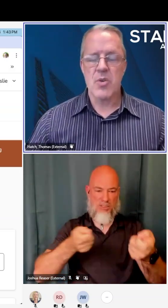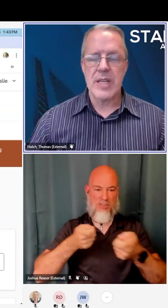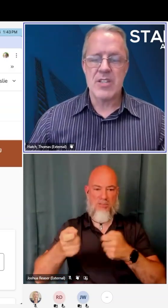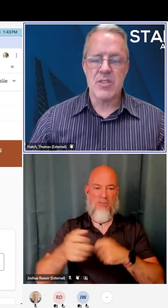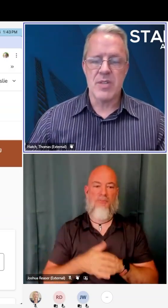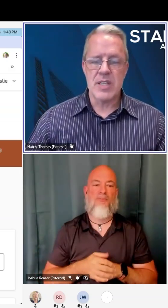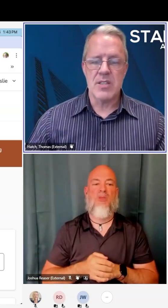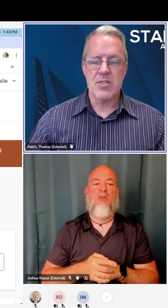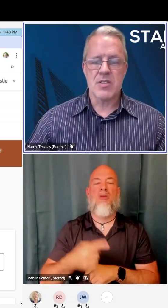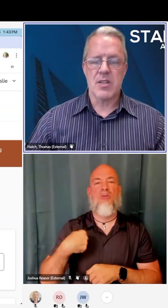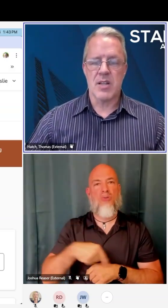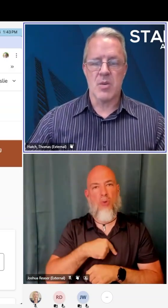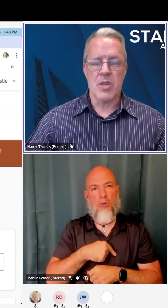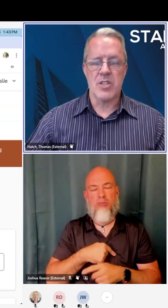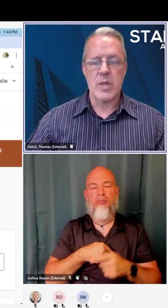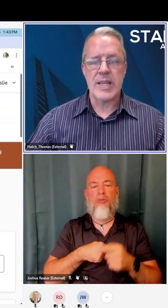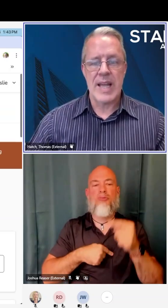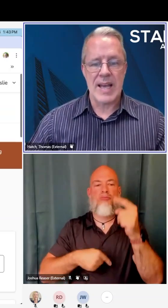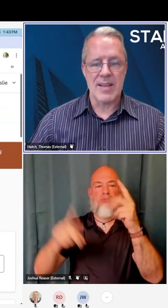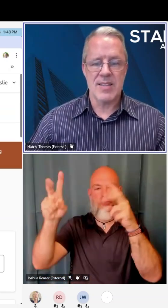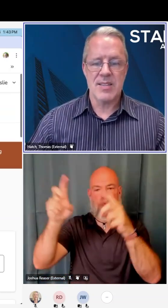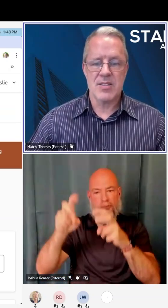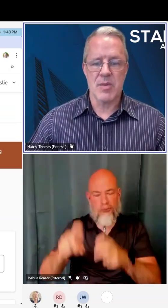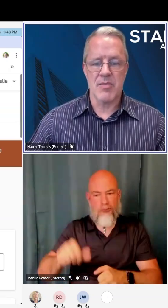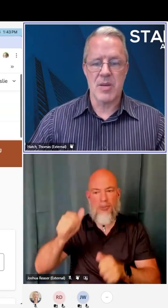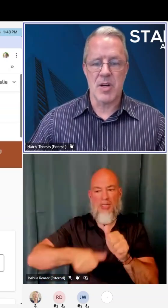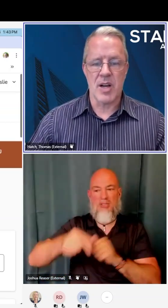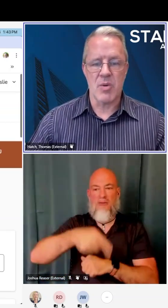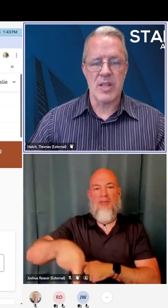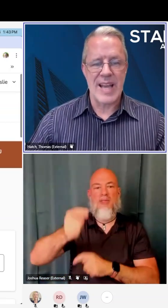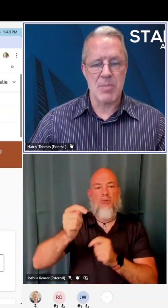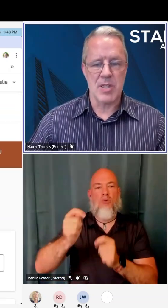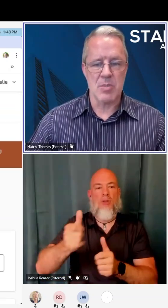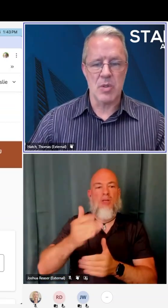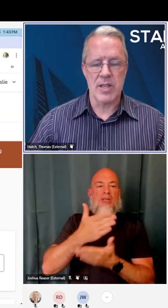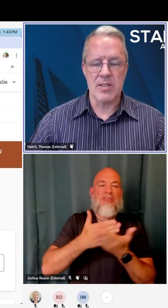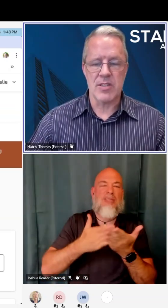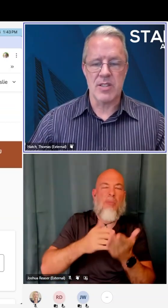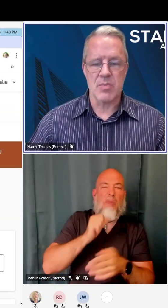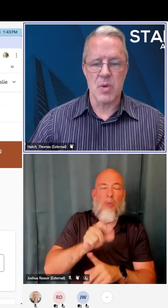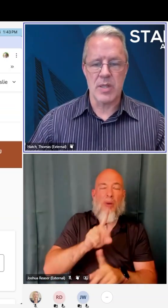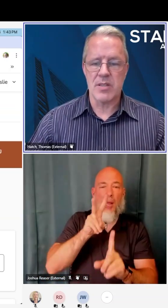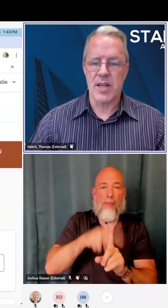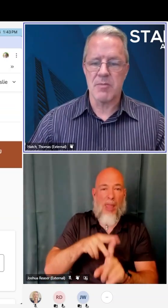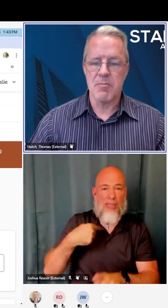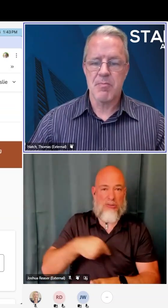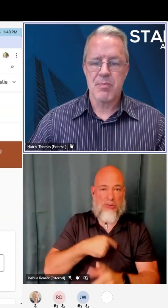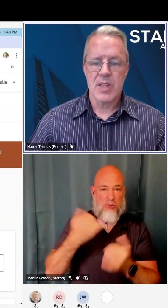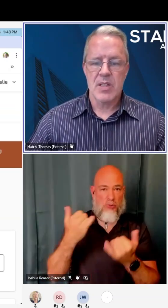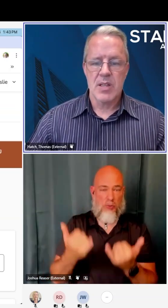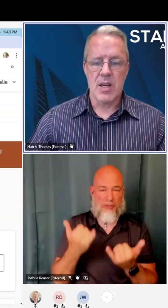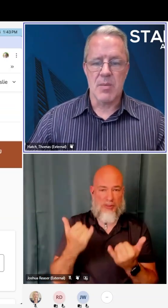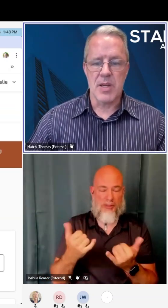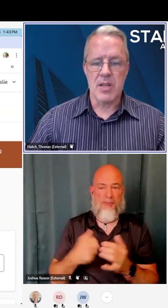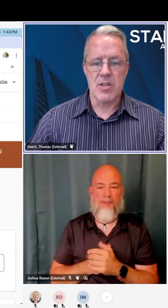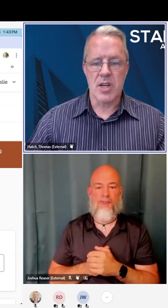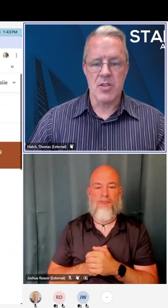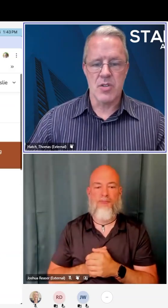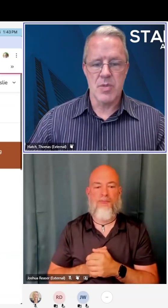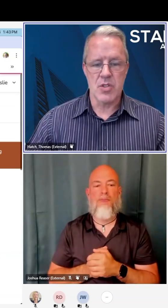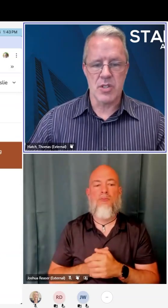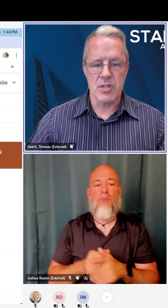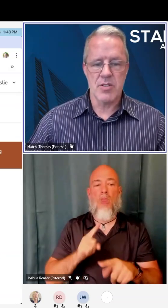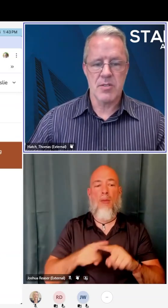So we'll go through each of these, the ones that we can. Some of them are not really applicable to us at this point in time. But